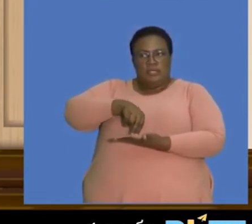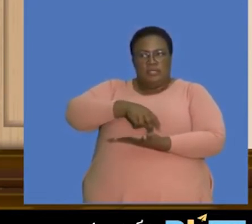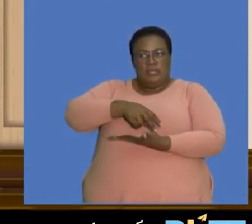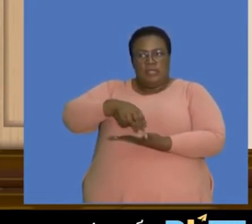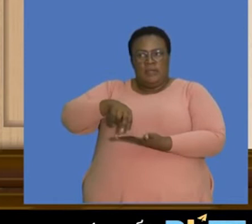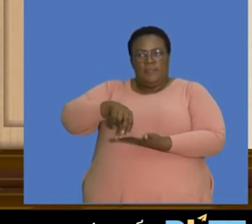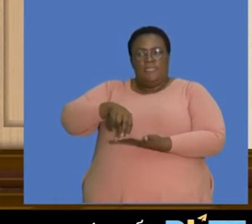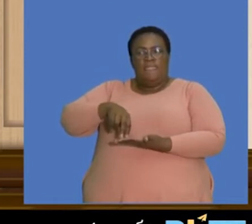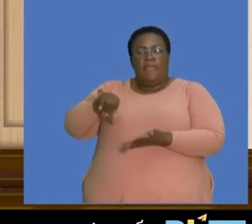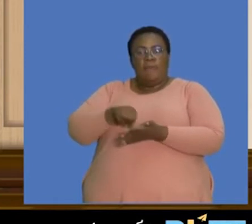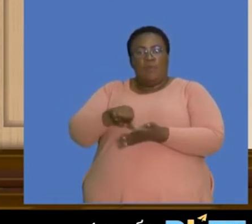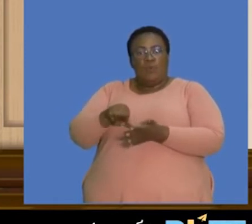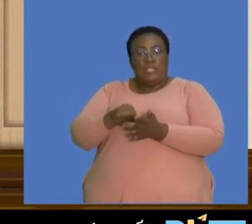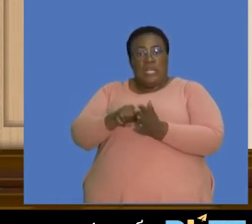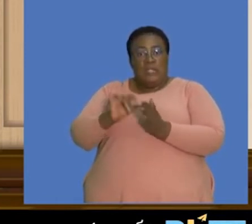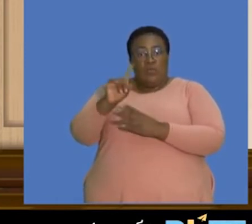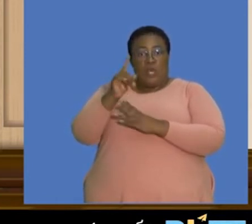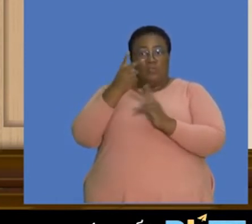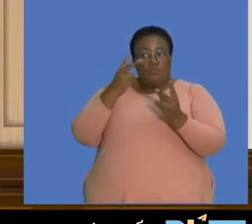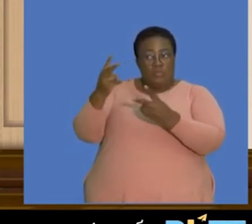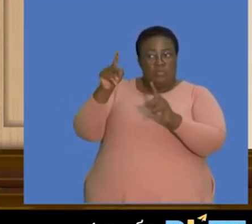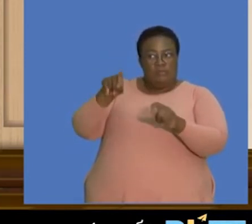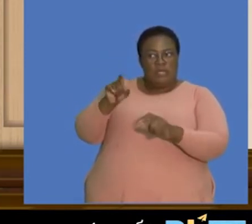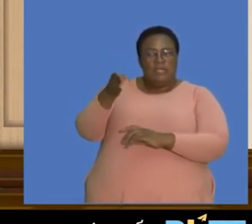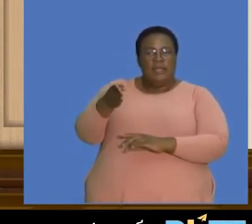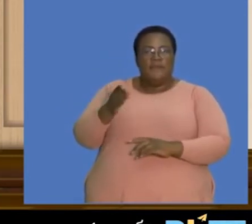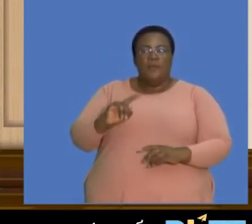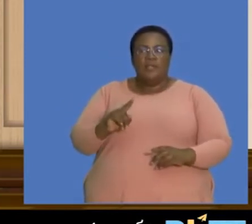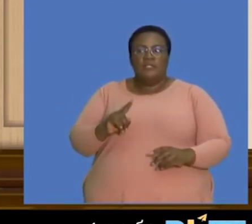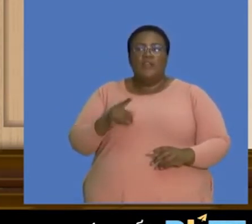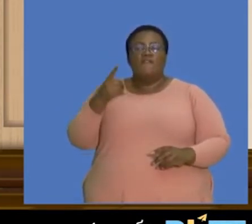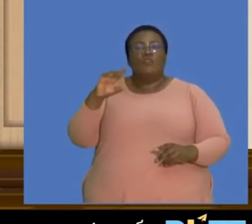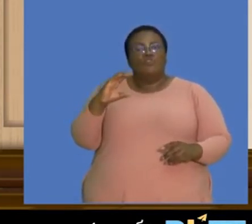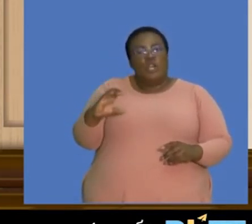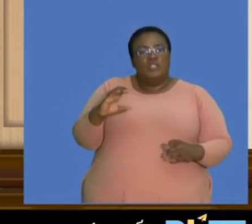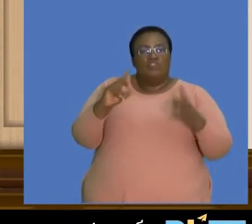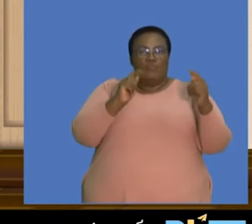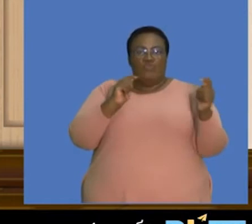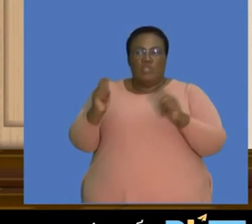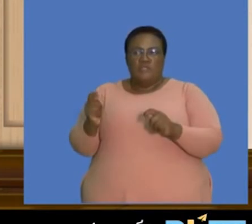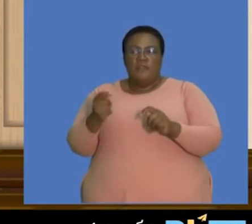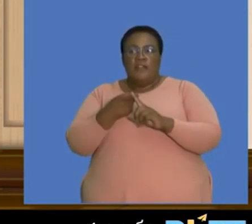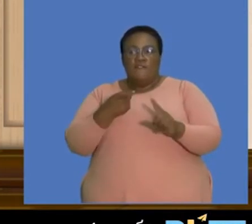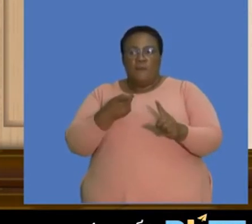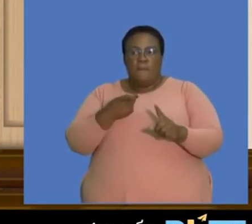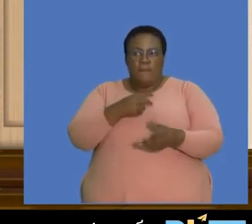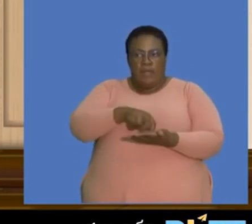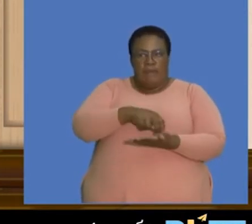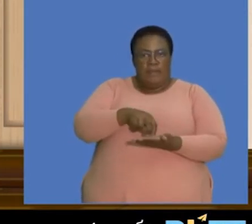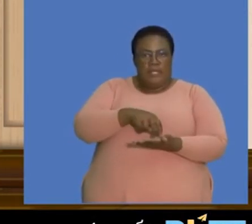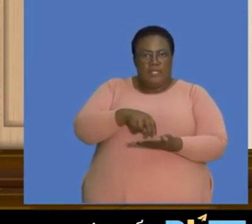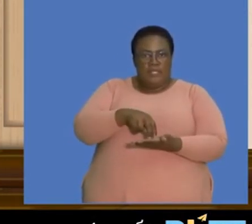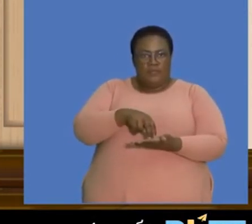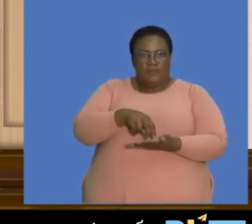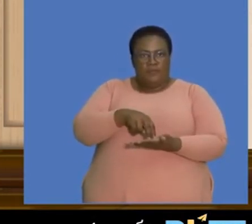but there are some very important observations that you need to take note of. For charge to be transferred from the